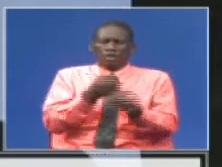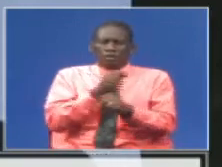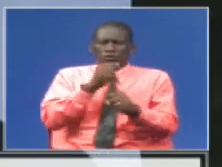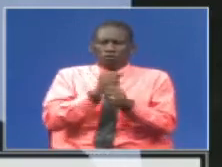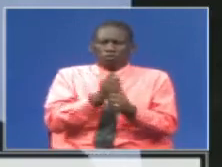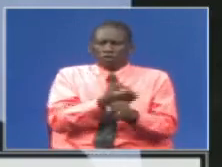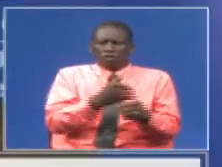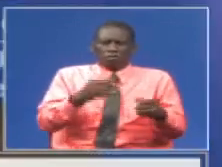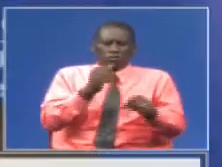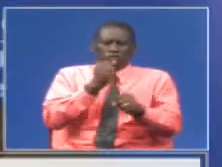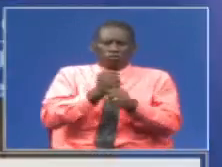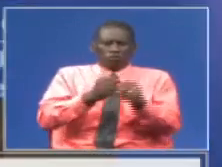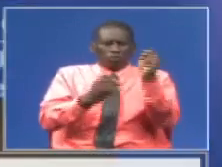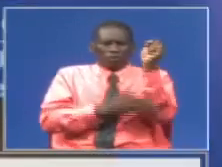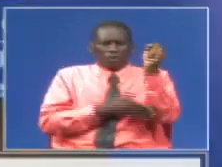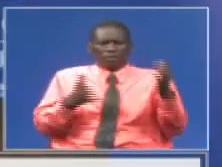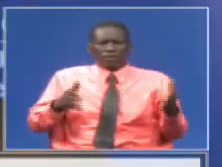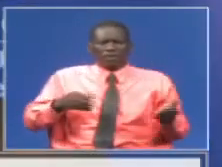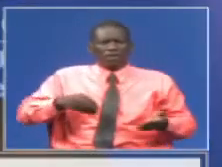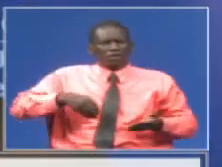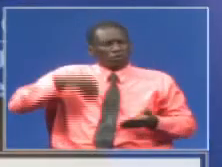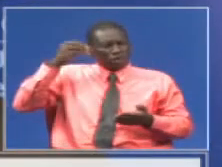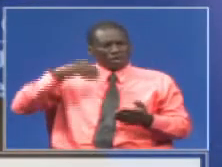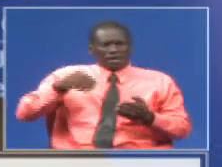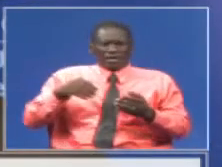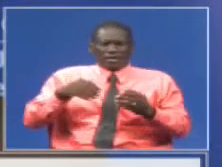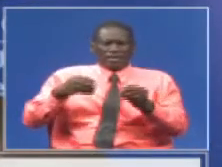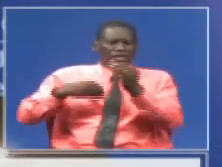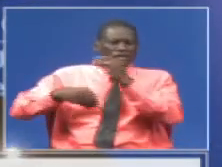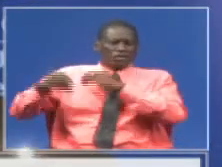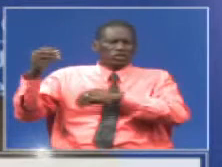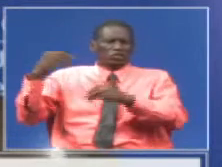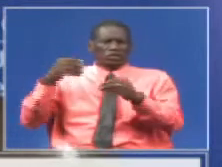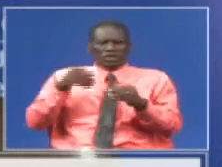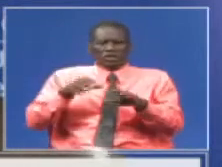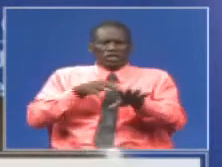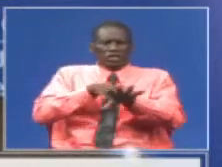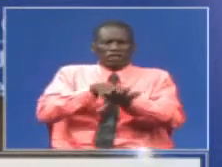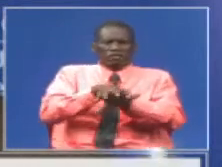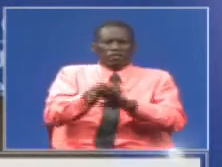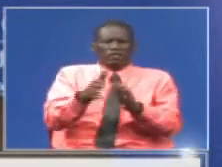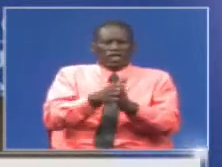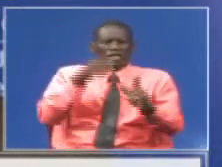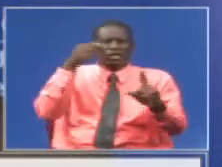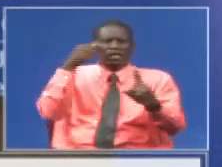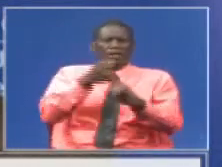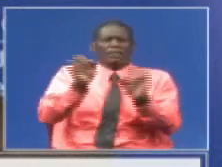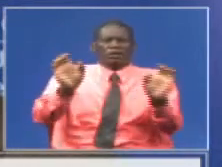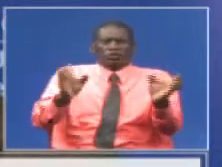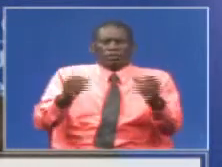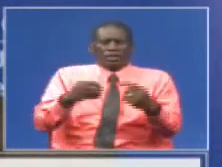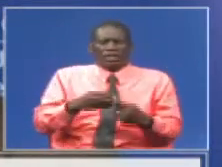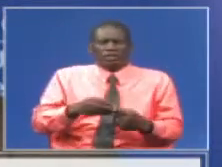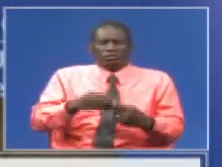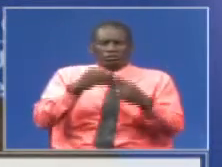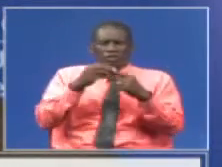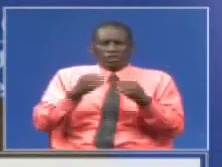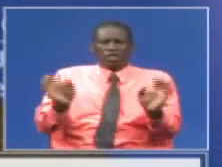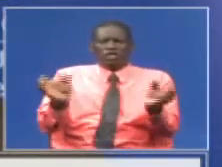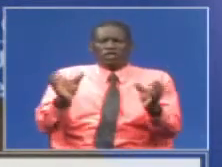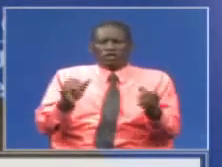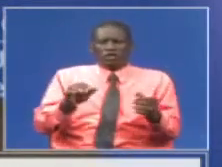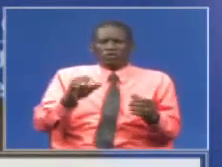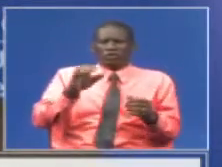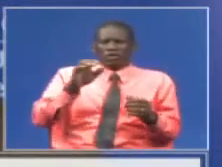wafanye vitu vibaya. As I learned history, I learned many things about the influence and the impact of media, especially Radio